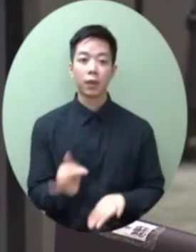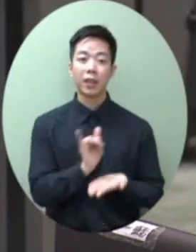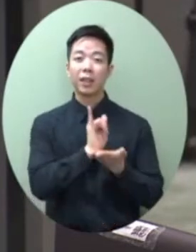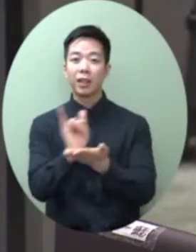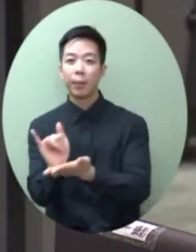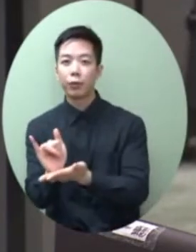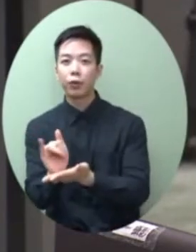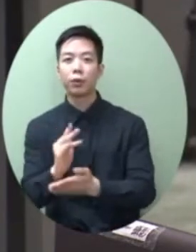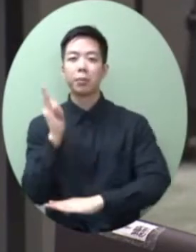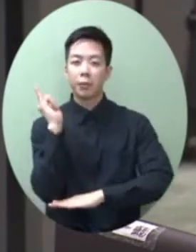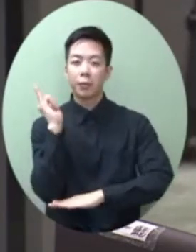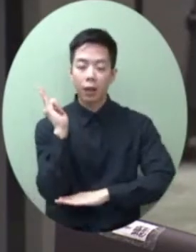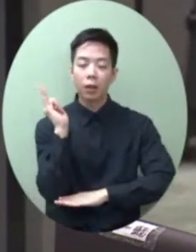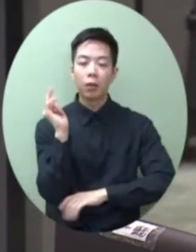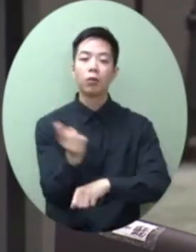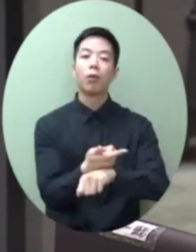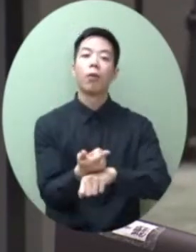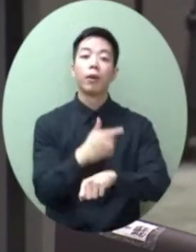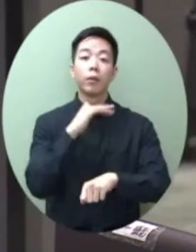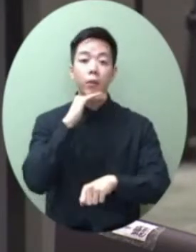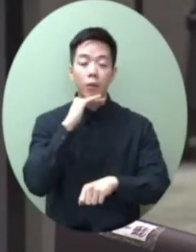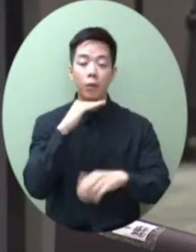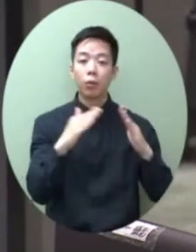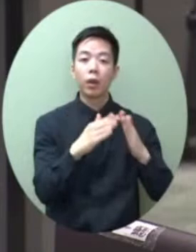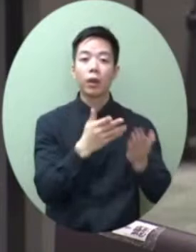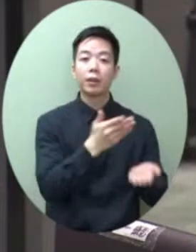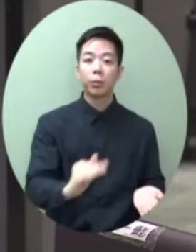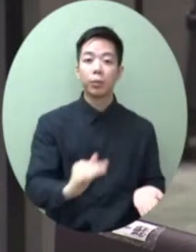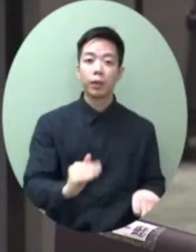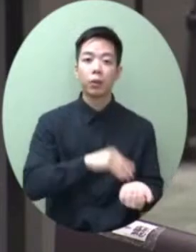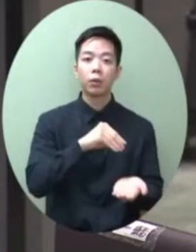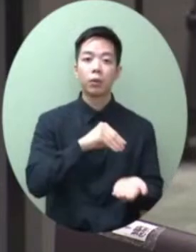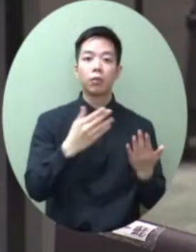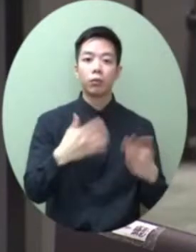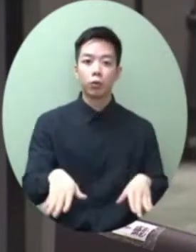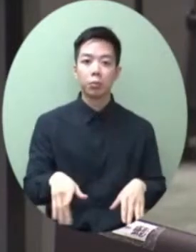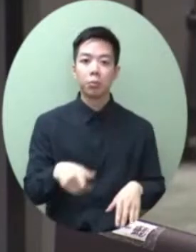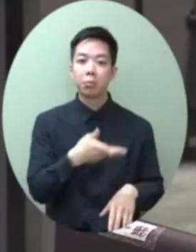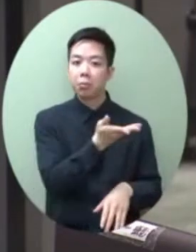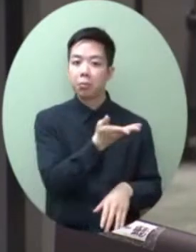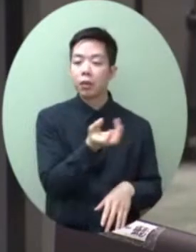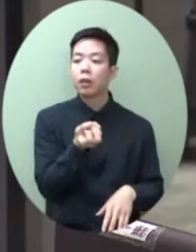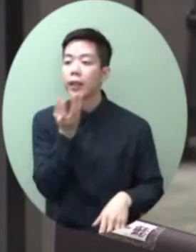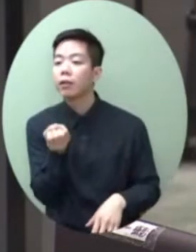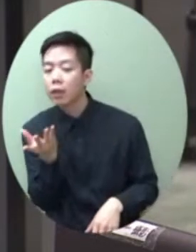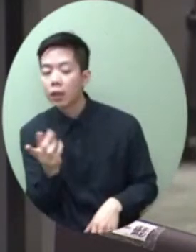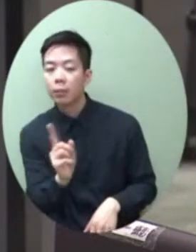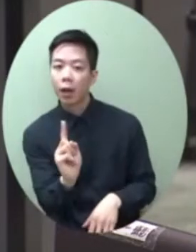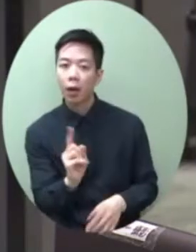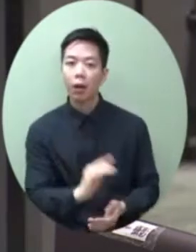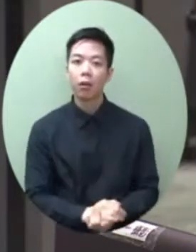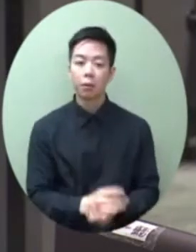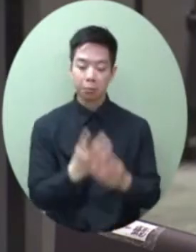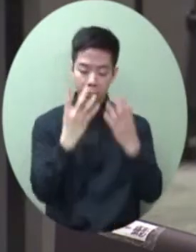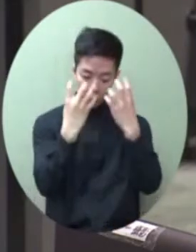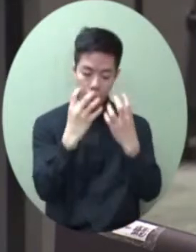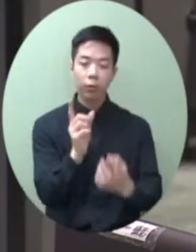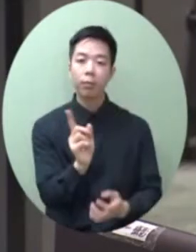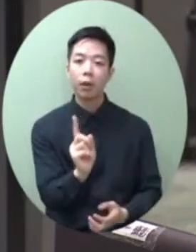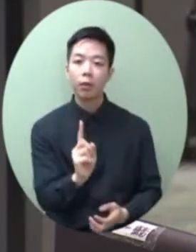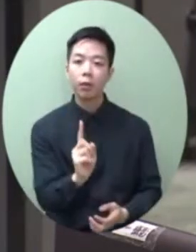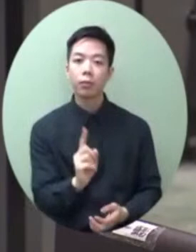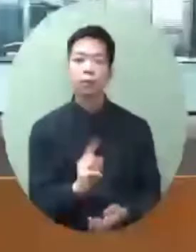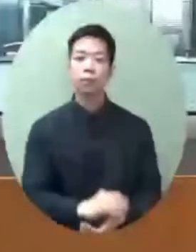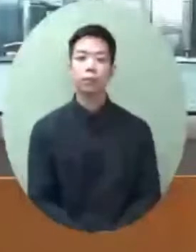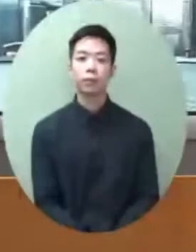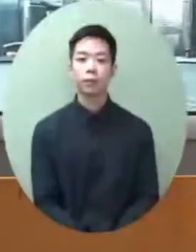We need to wait for some time before being admitted. If we have an infected children at home, what kind of advice can you give to parents and what to